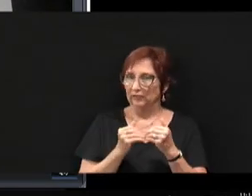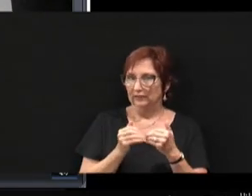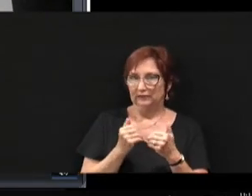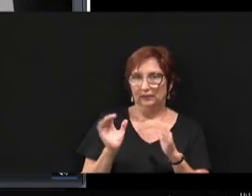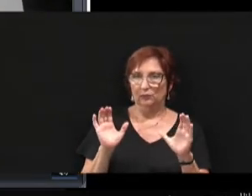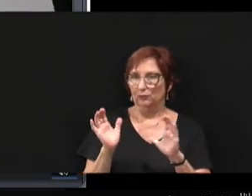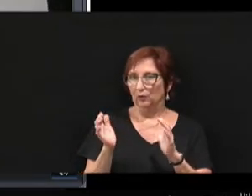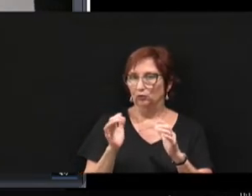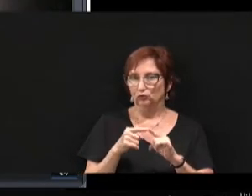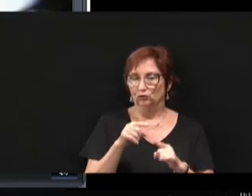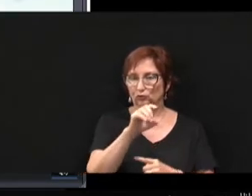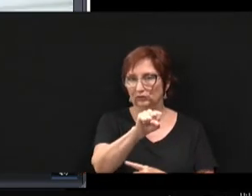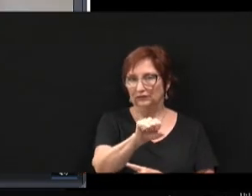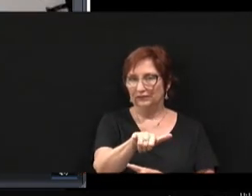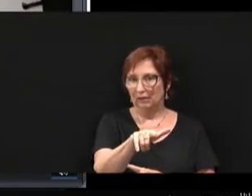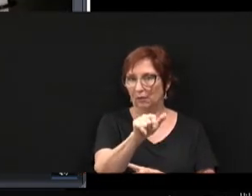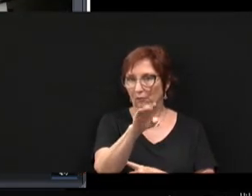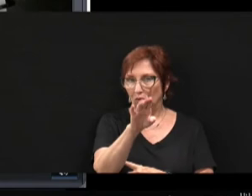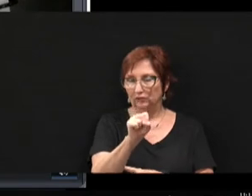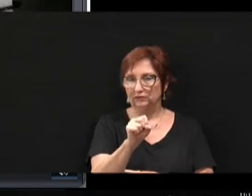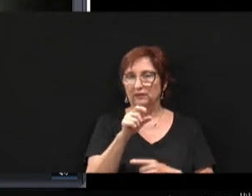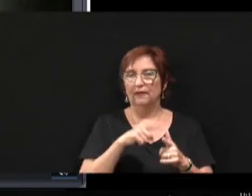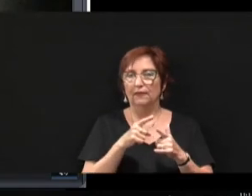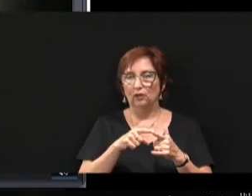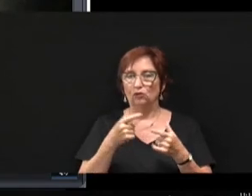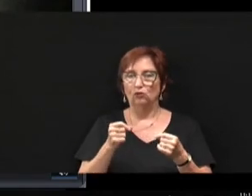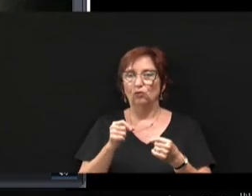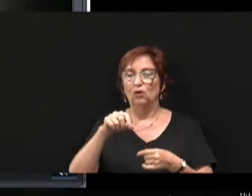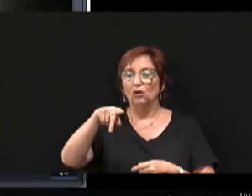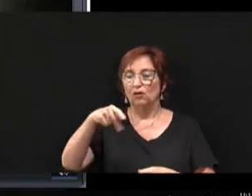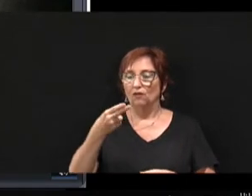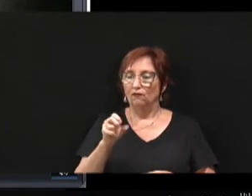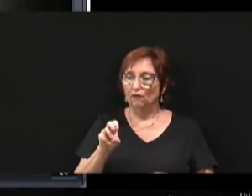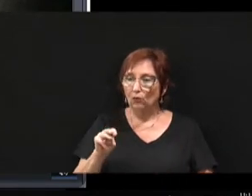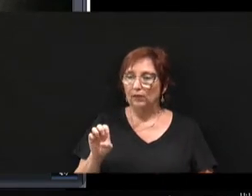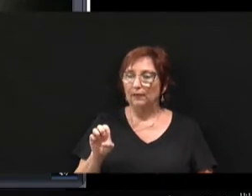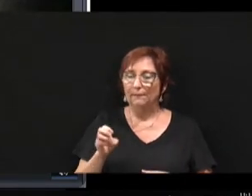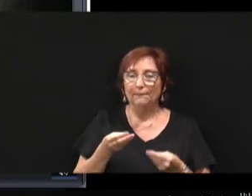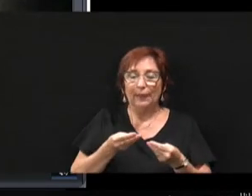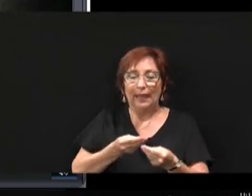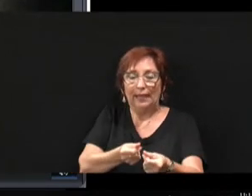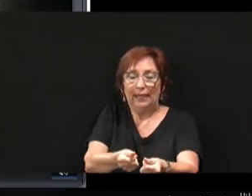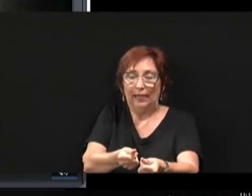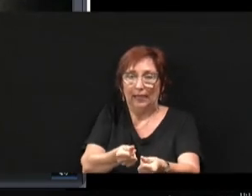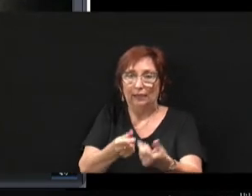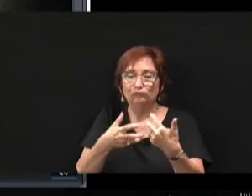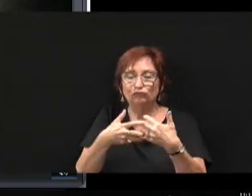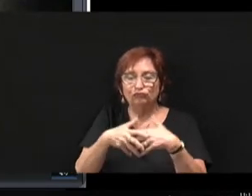And that you go on to phoneme blending, which is